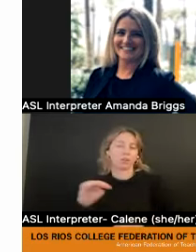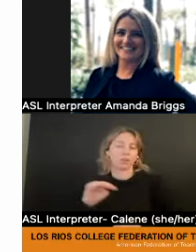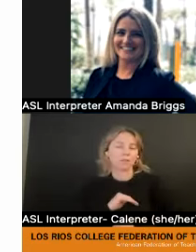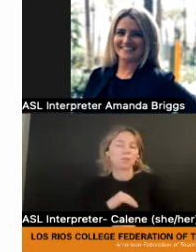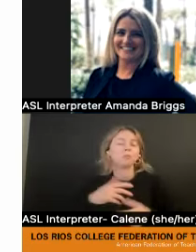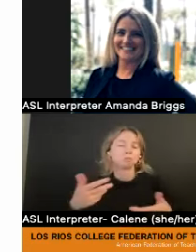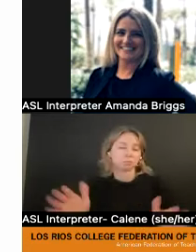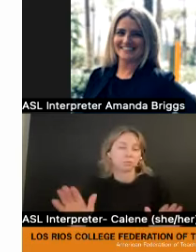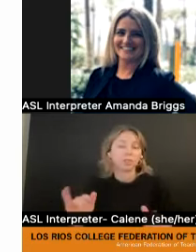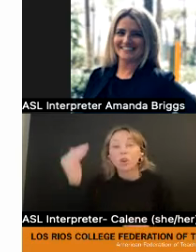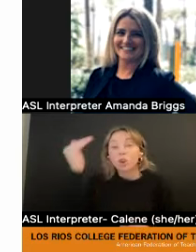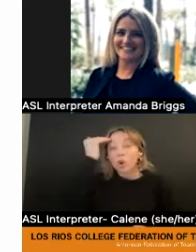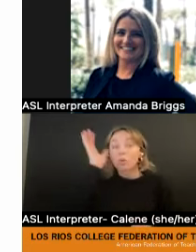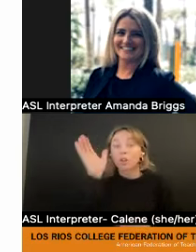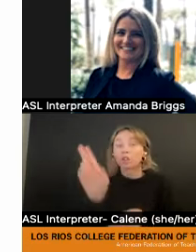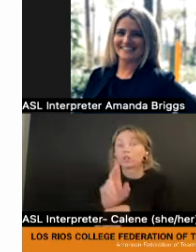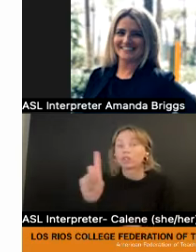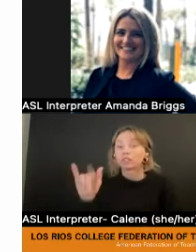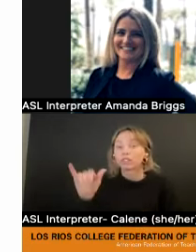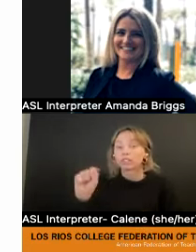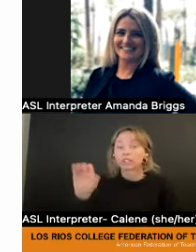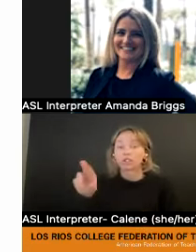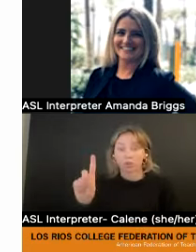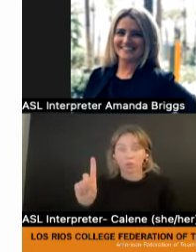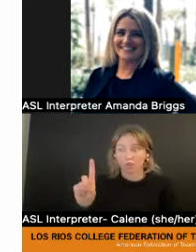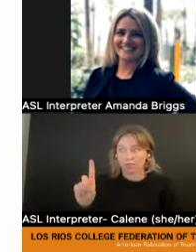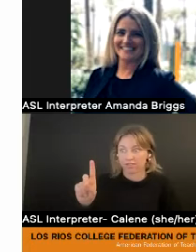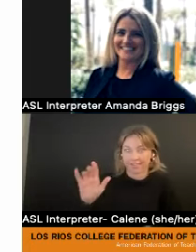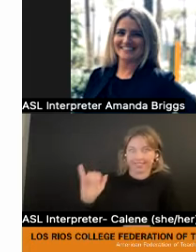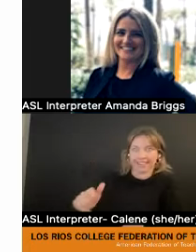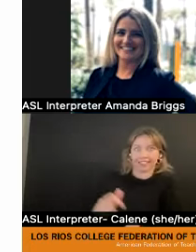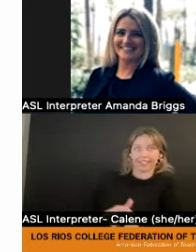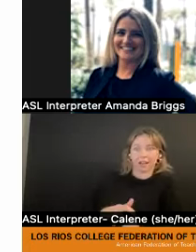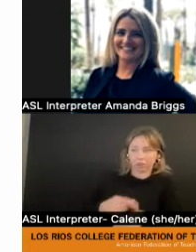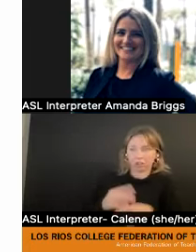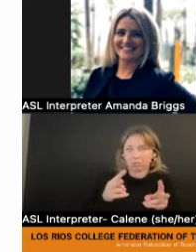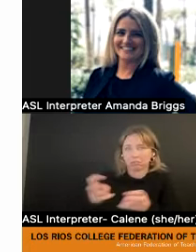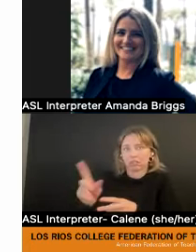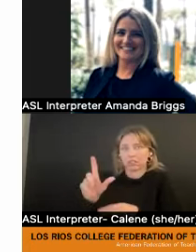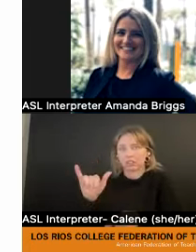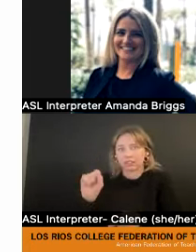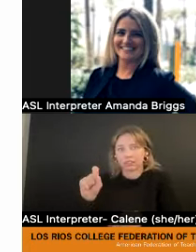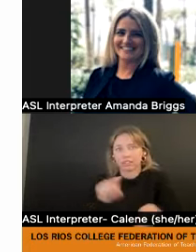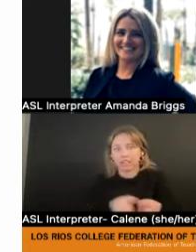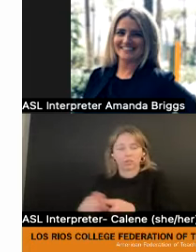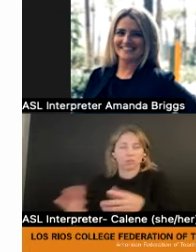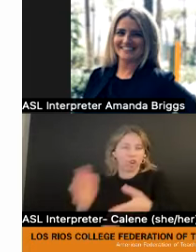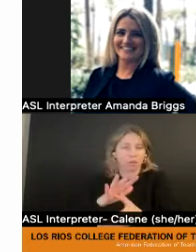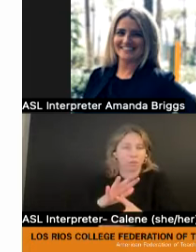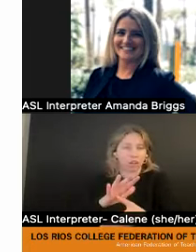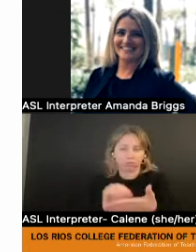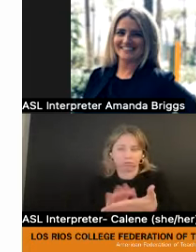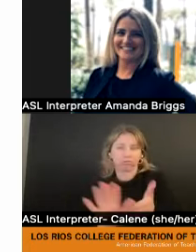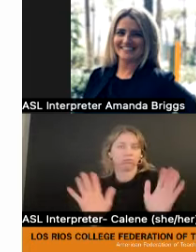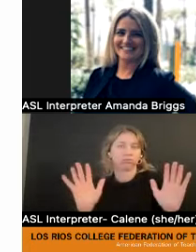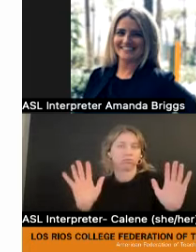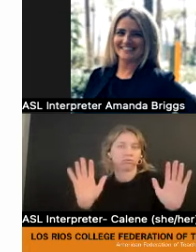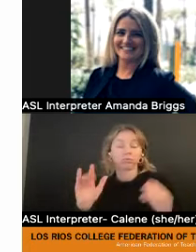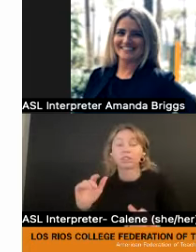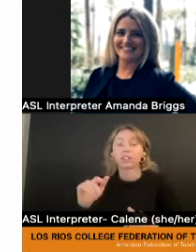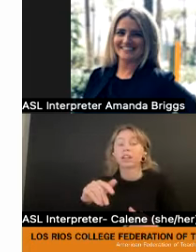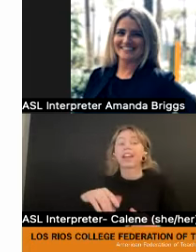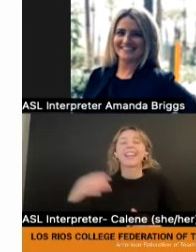you know that you're going to be on Discord in real time, just like I said, have that listed as your primary. And you're just know that you're, if not the deans pop into